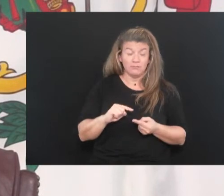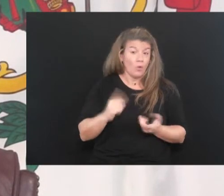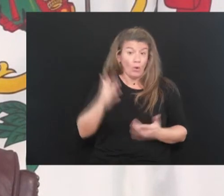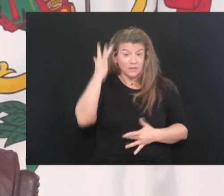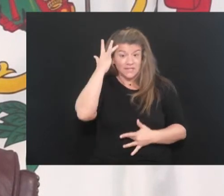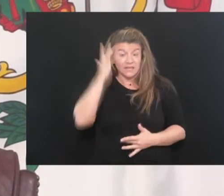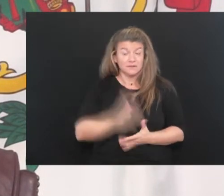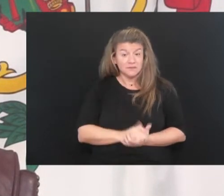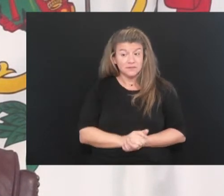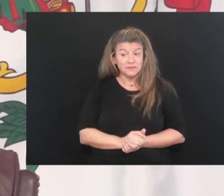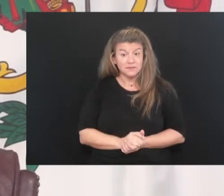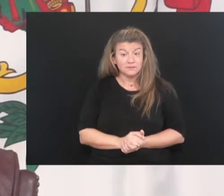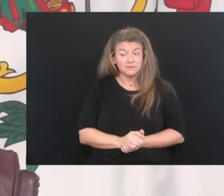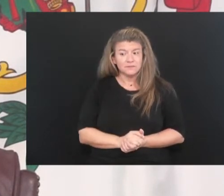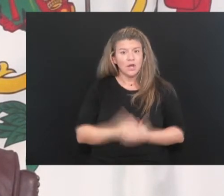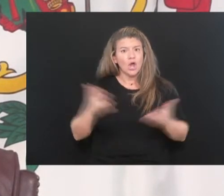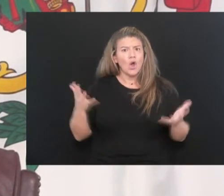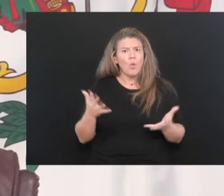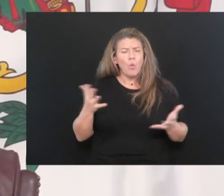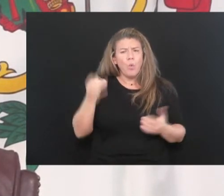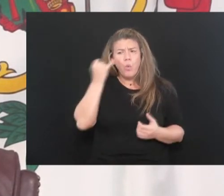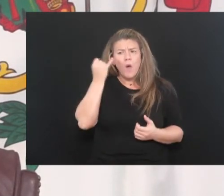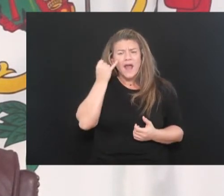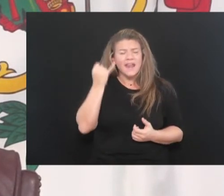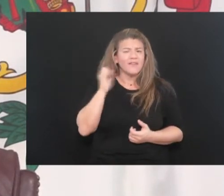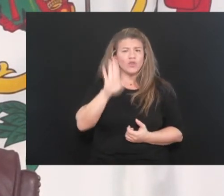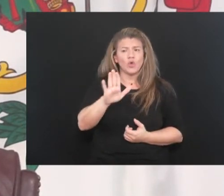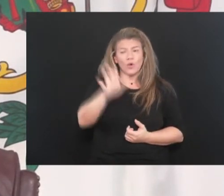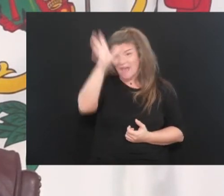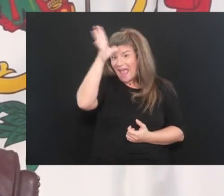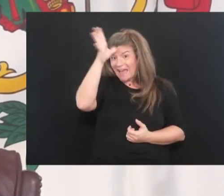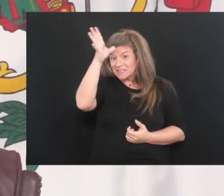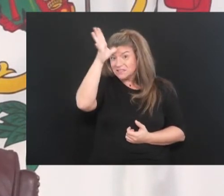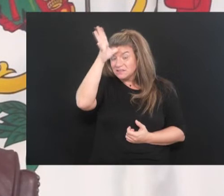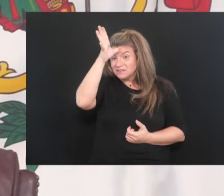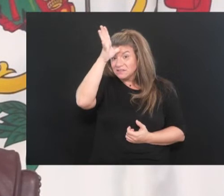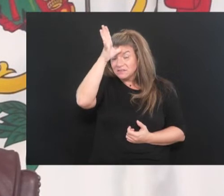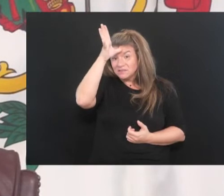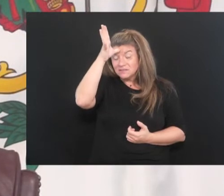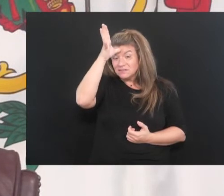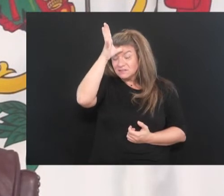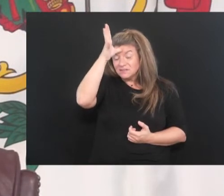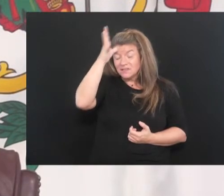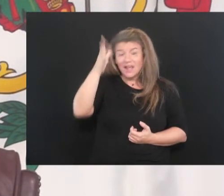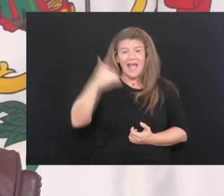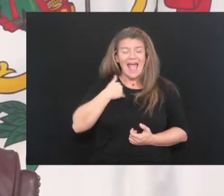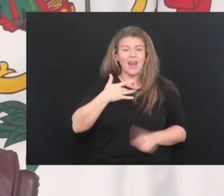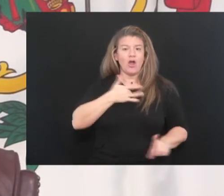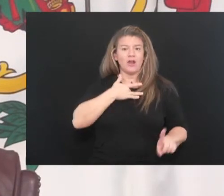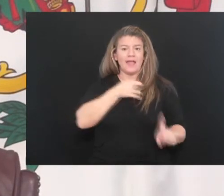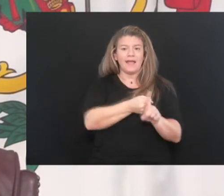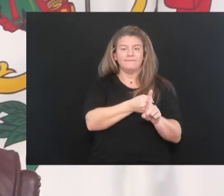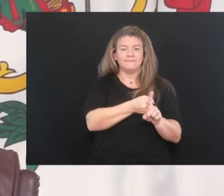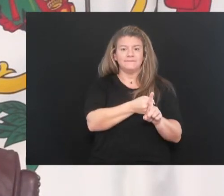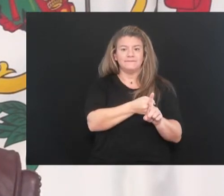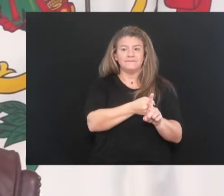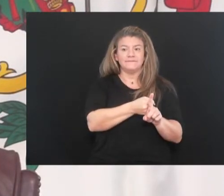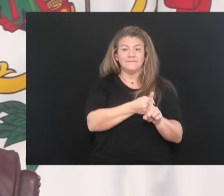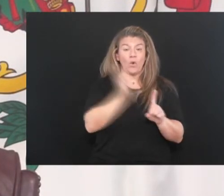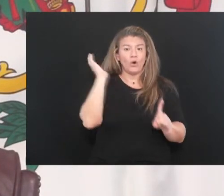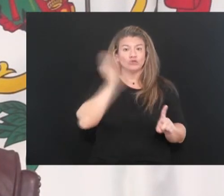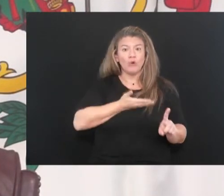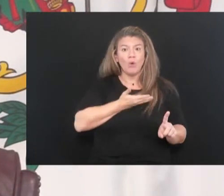sick? What if you had your dad that had a heart attack or a